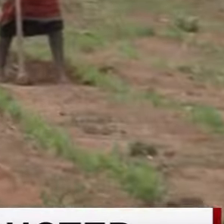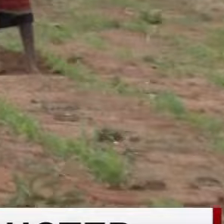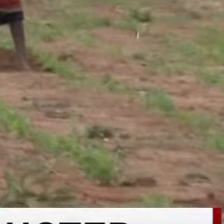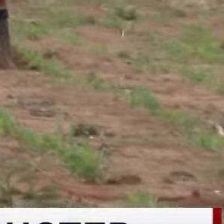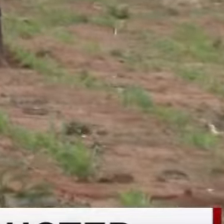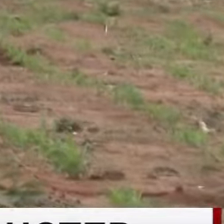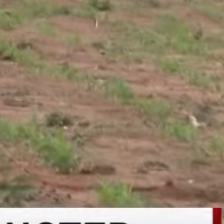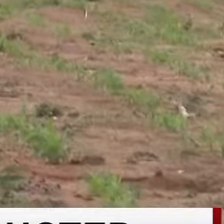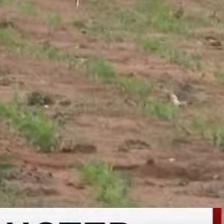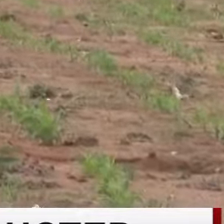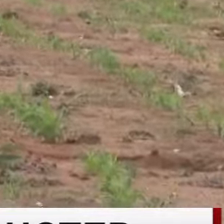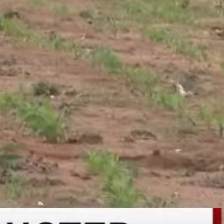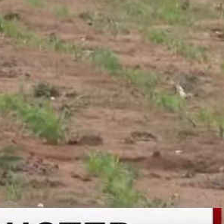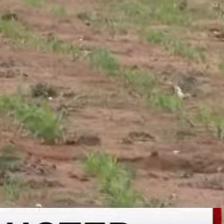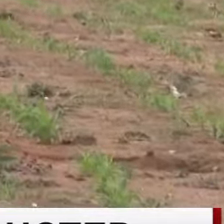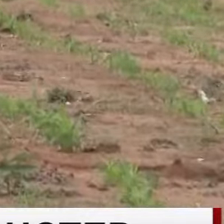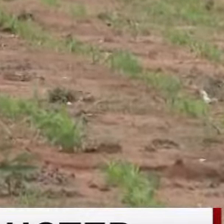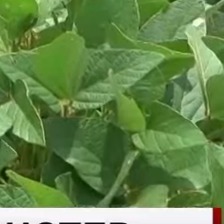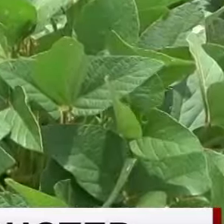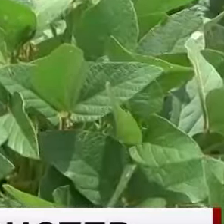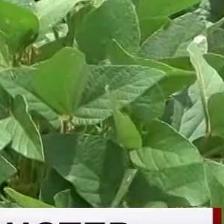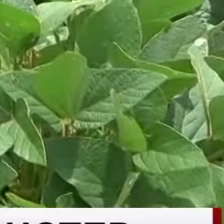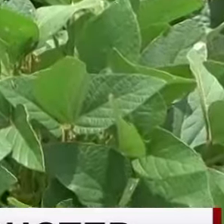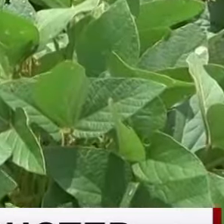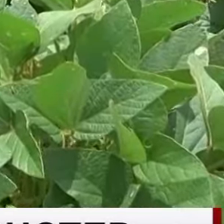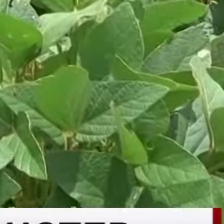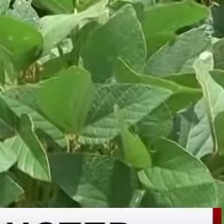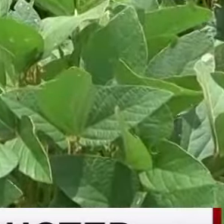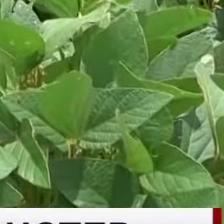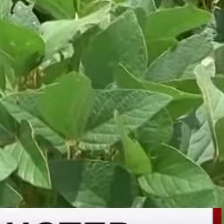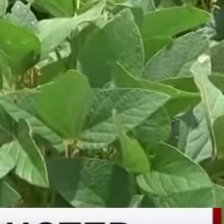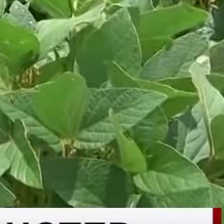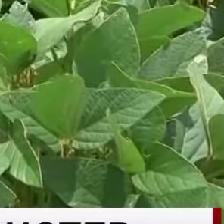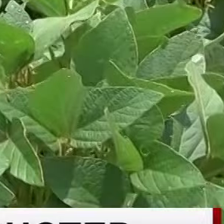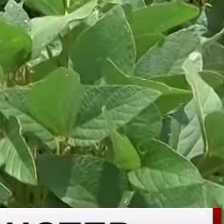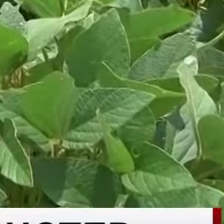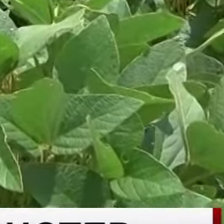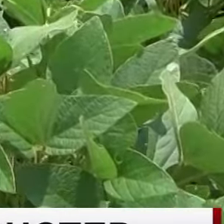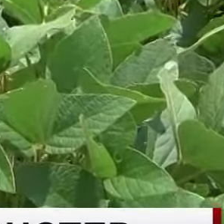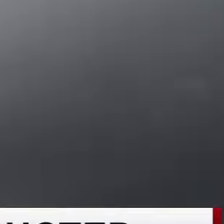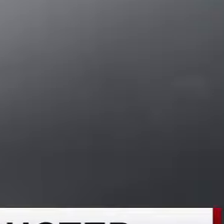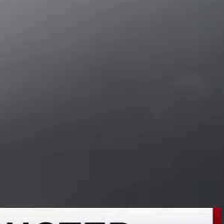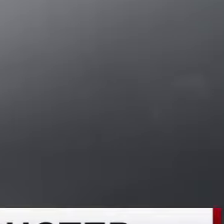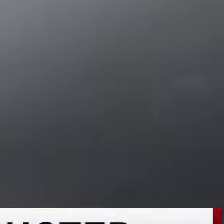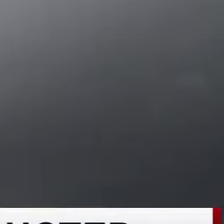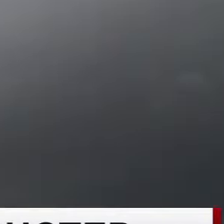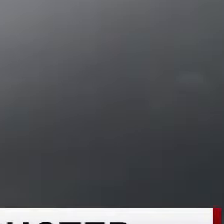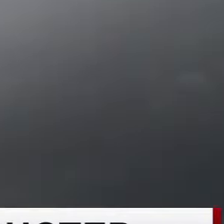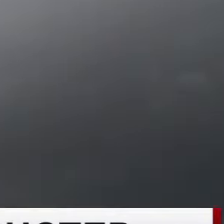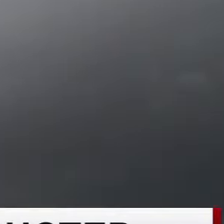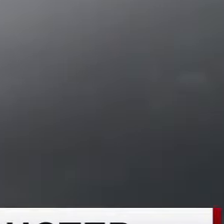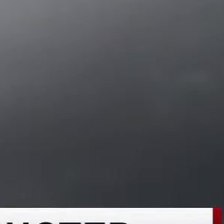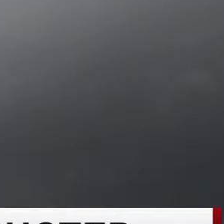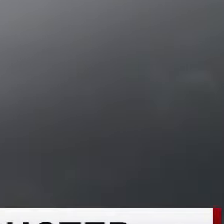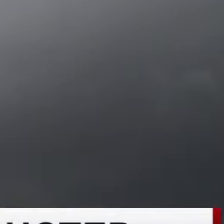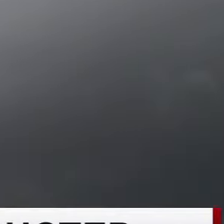government in collaboration with other stakeholders to promote massive crop production for farmers all year round. This is in the wake